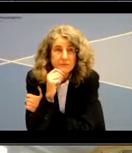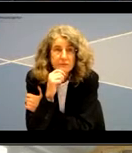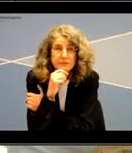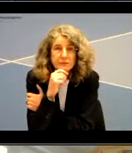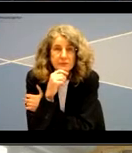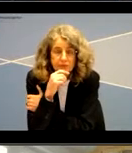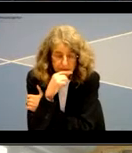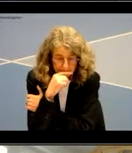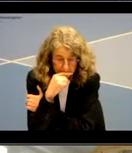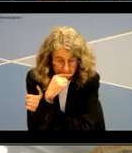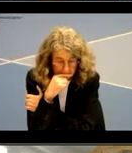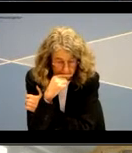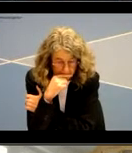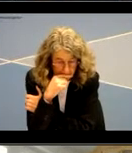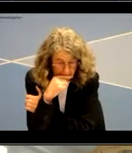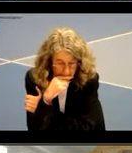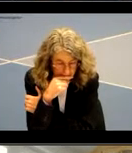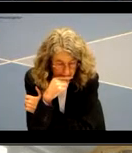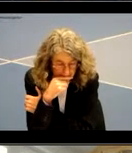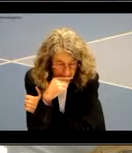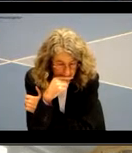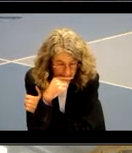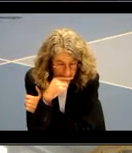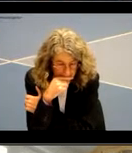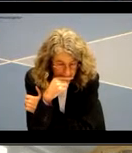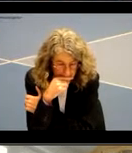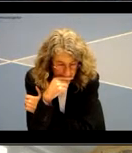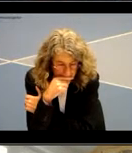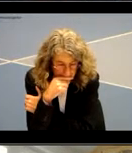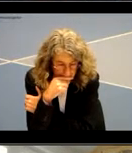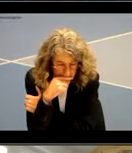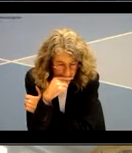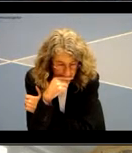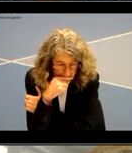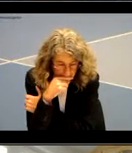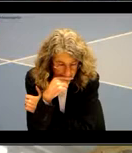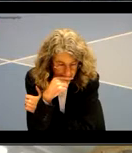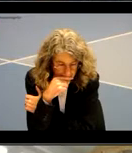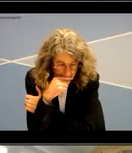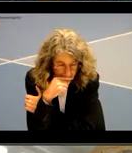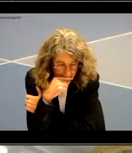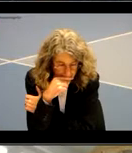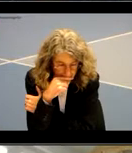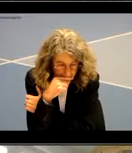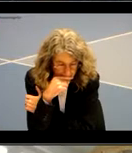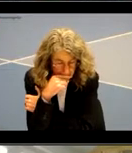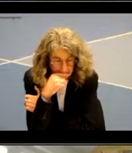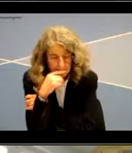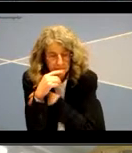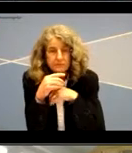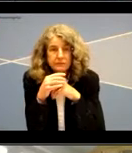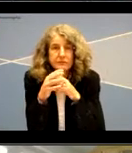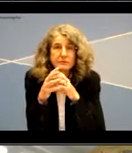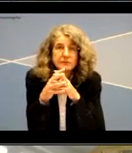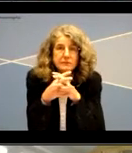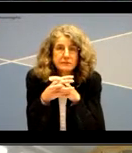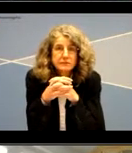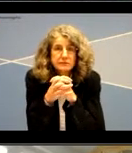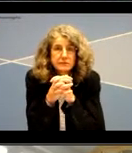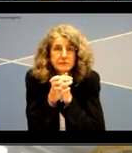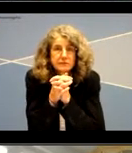Barbara mentioned it, probably the more democratic approach to protect tenants, but also all consumer, but